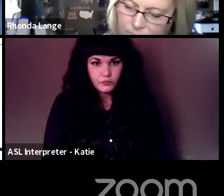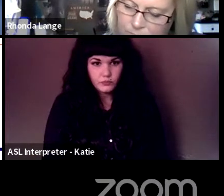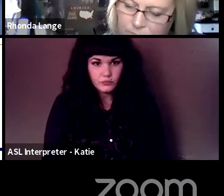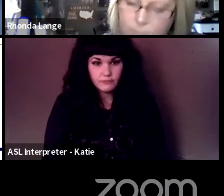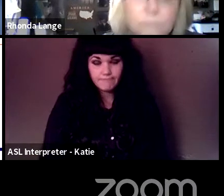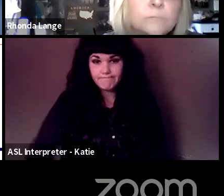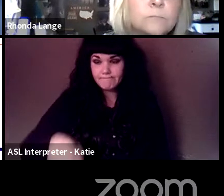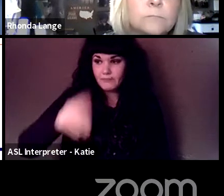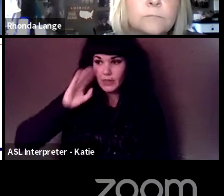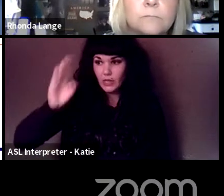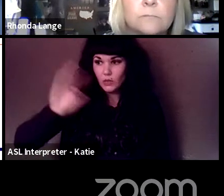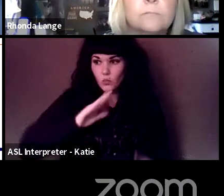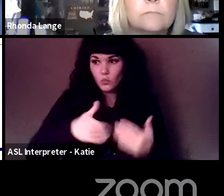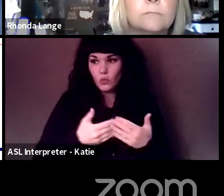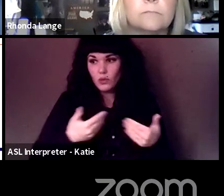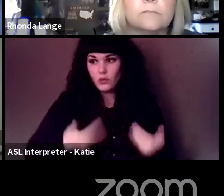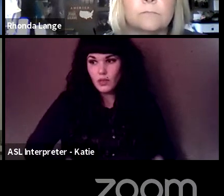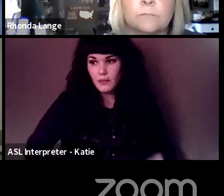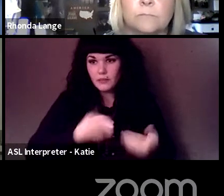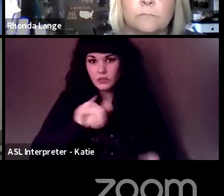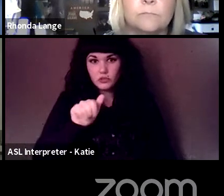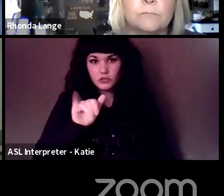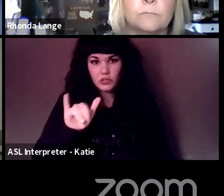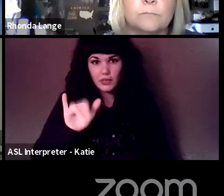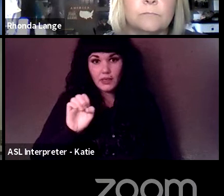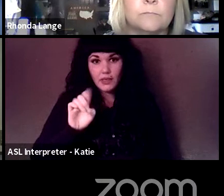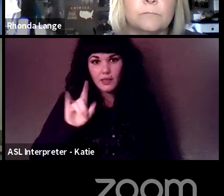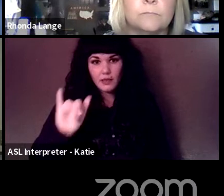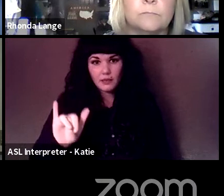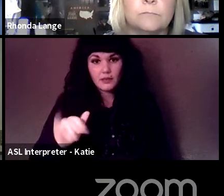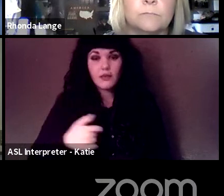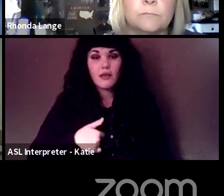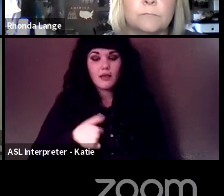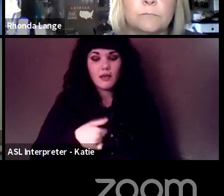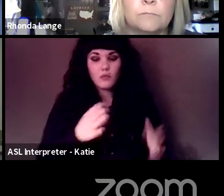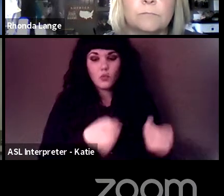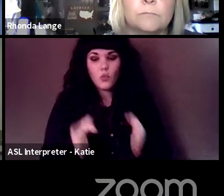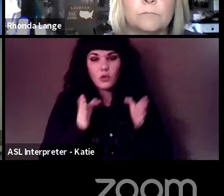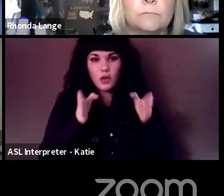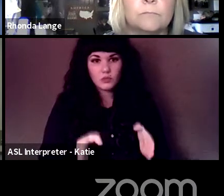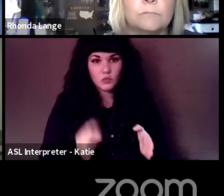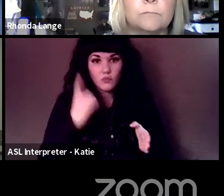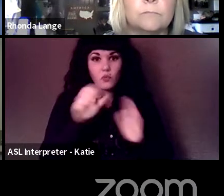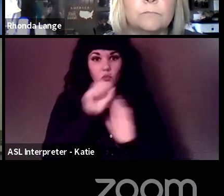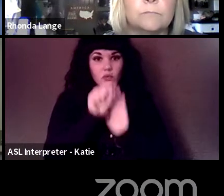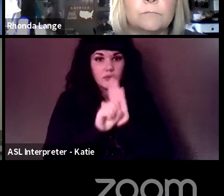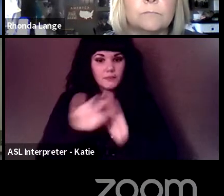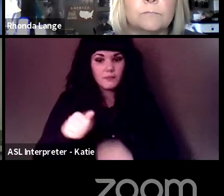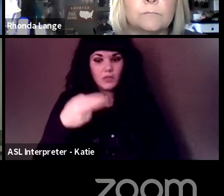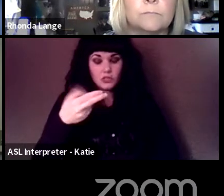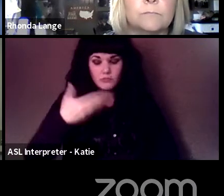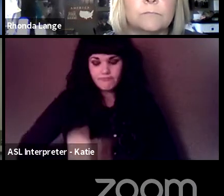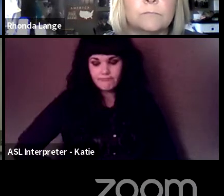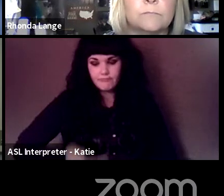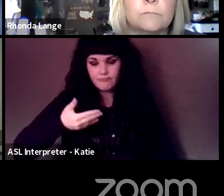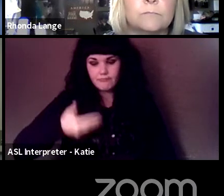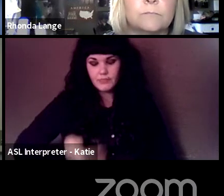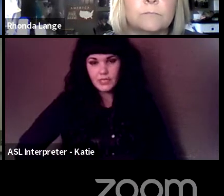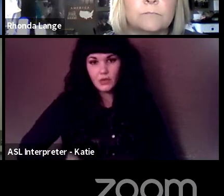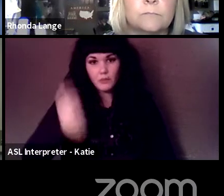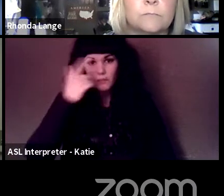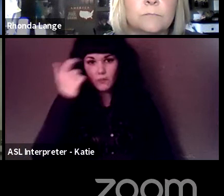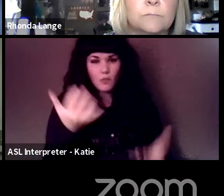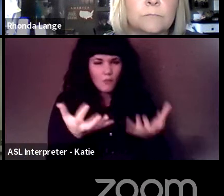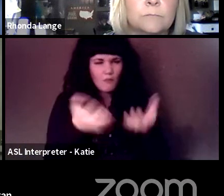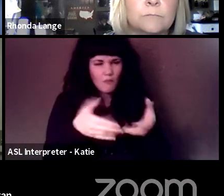Hello, everyone. My name is Jay Eddy. I am an organizer for the state of Michigan. And I'm here to ask